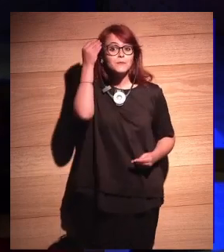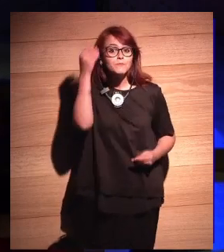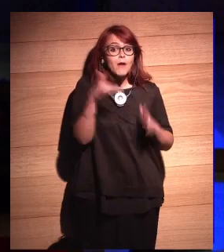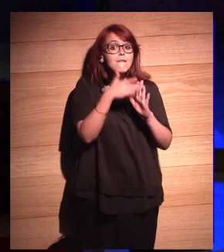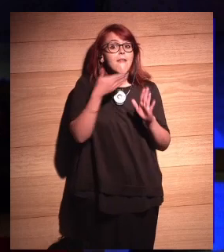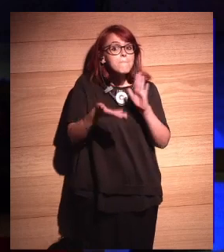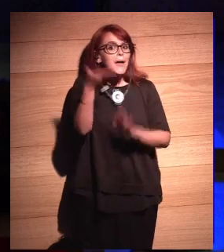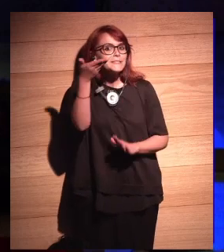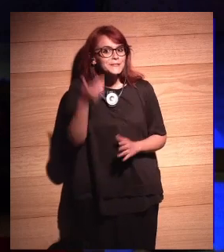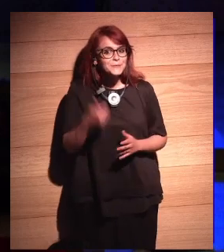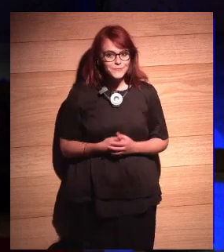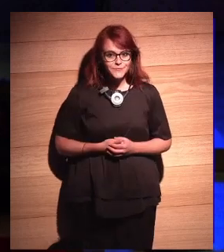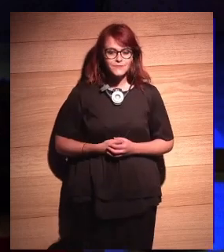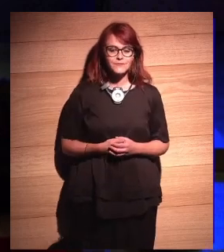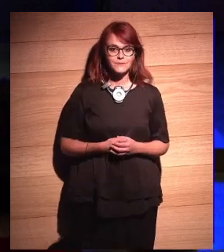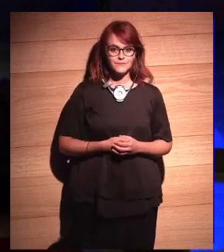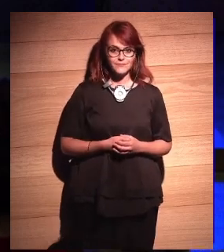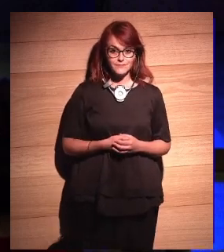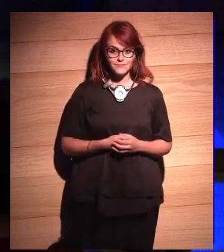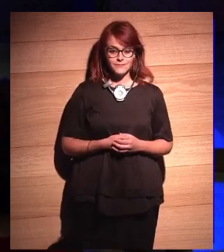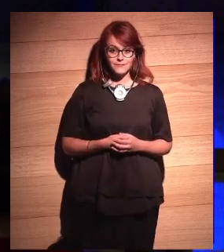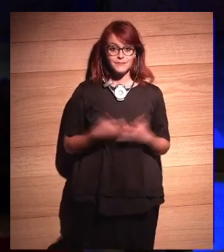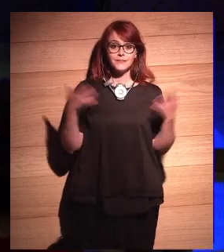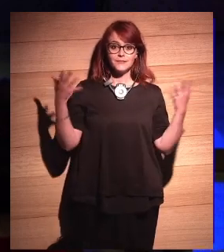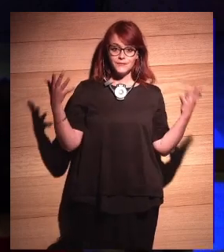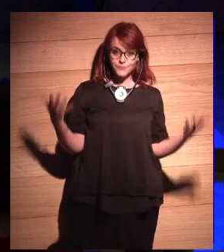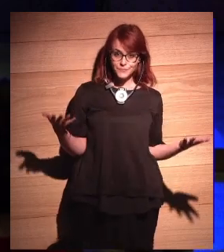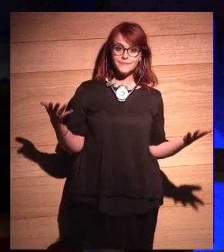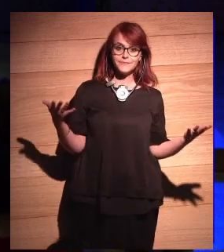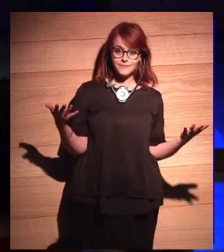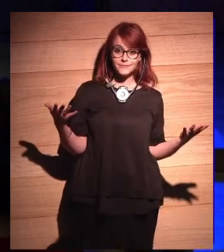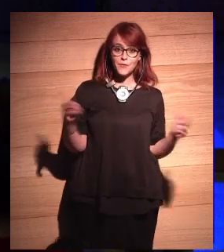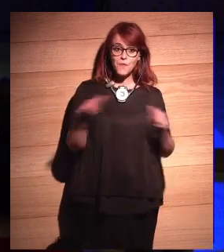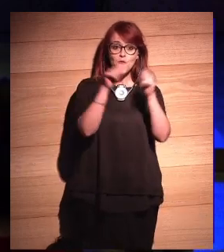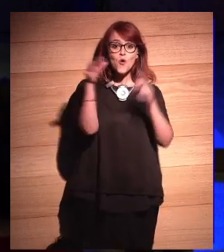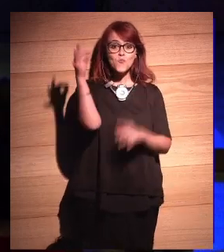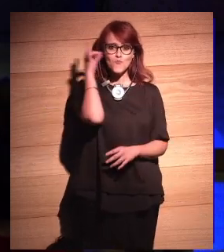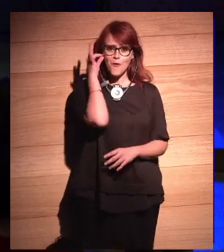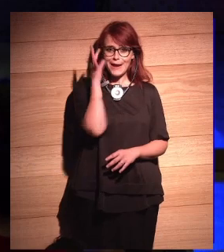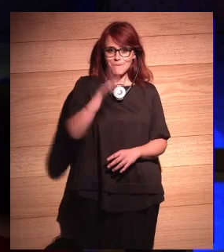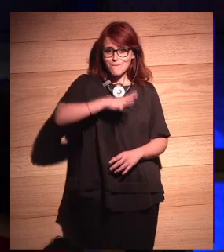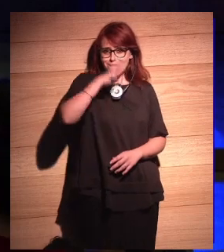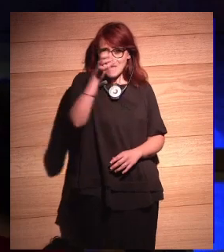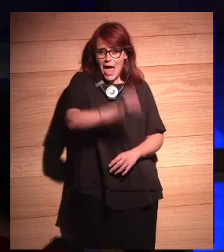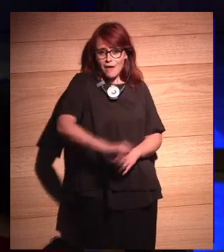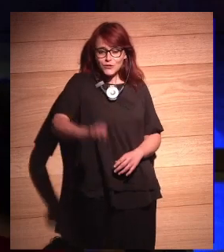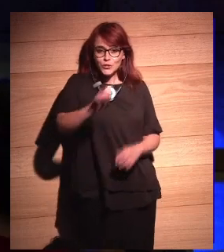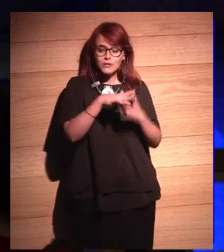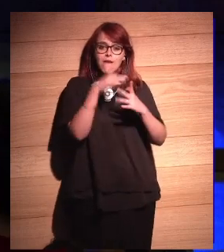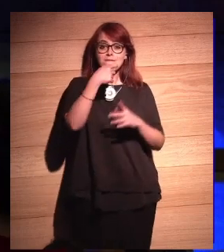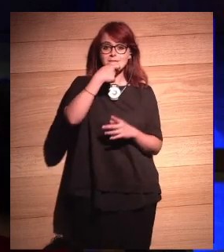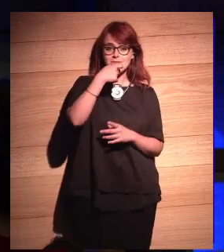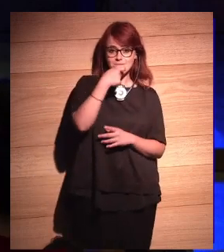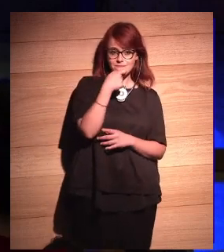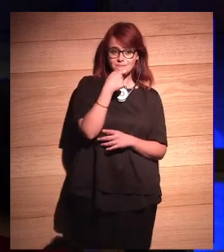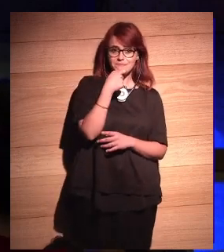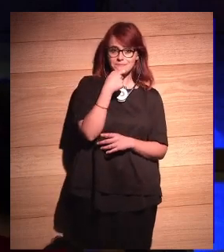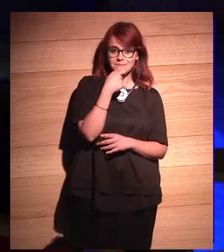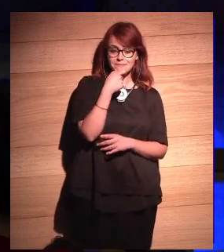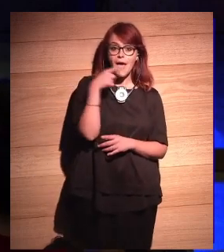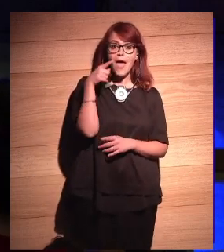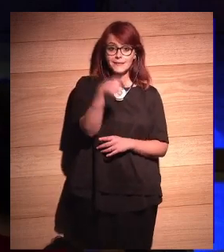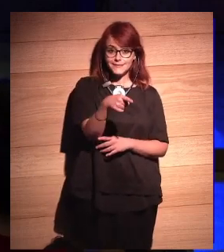on. This is a brilliant lady. She's from the UK, and her name is Imogen Heap. She makes electronic music